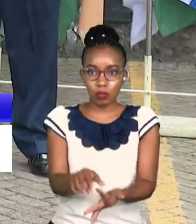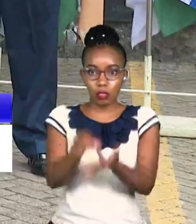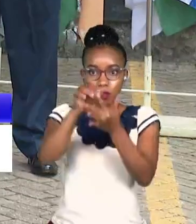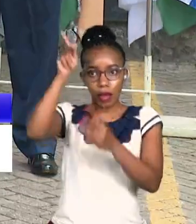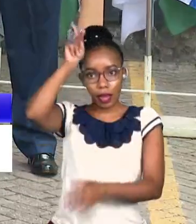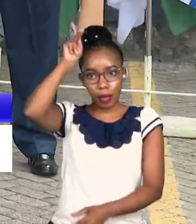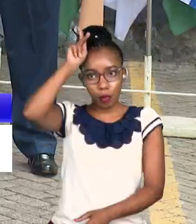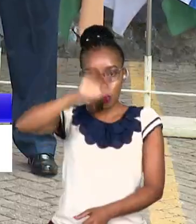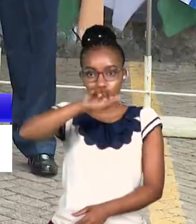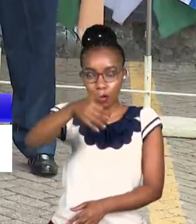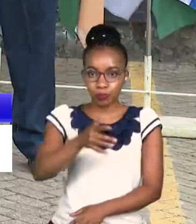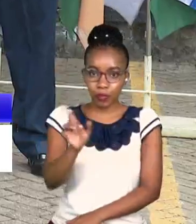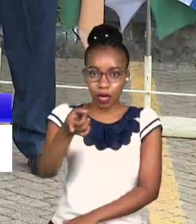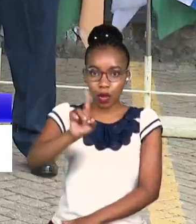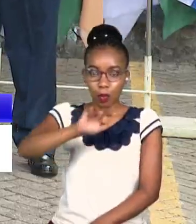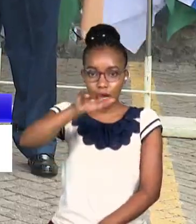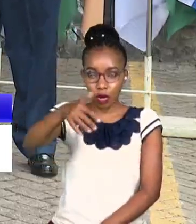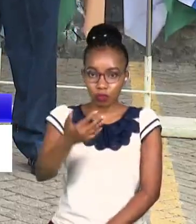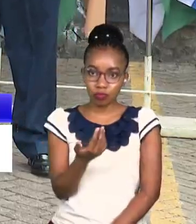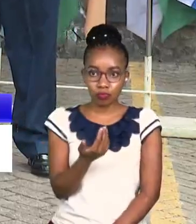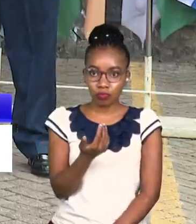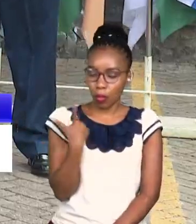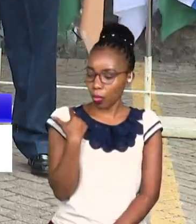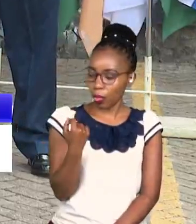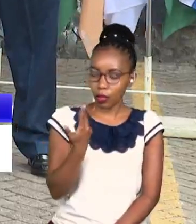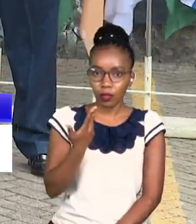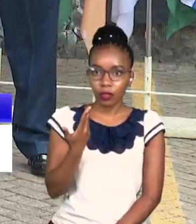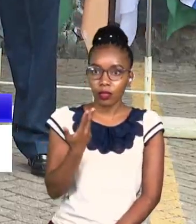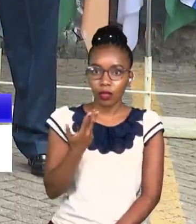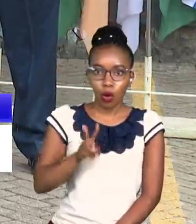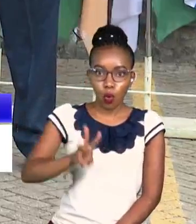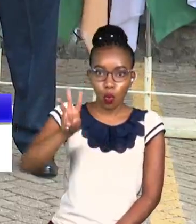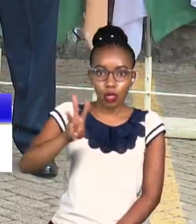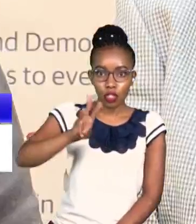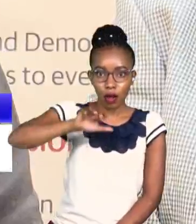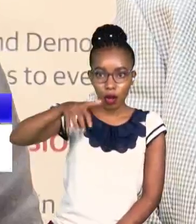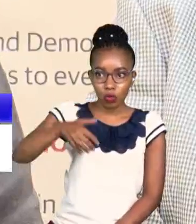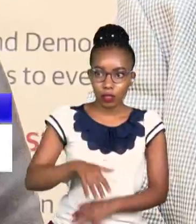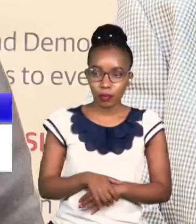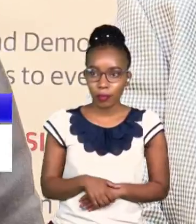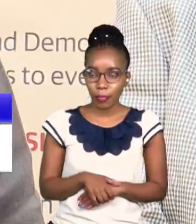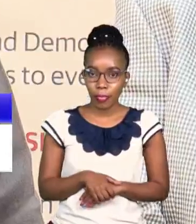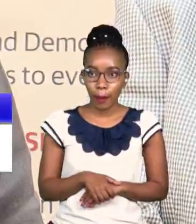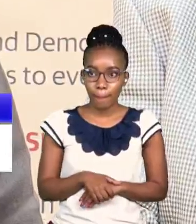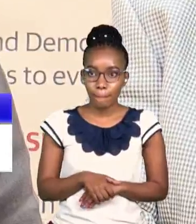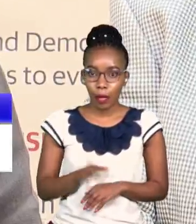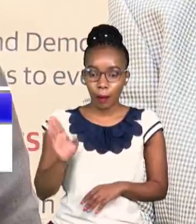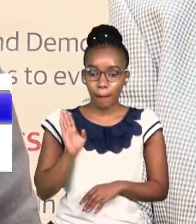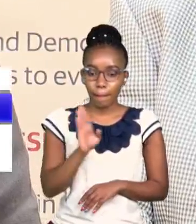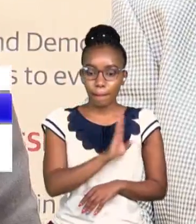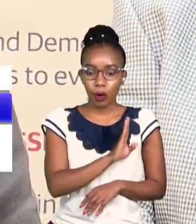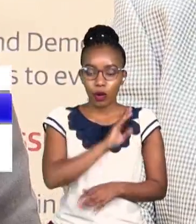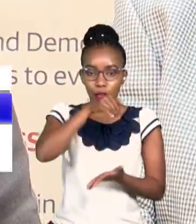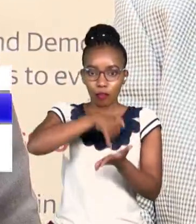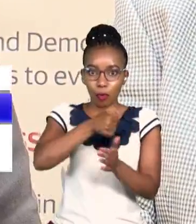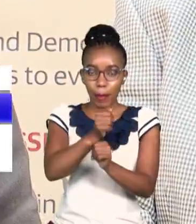Kiambu County, Nairobi County, and the most recent one being Wajir County. All the bodies involved should ensure